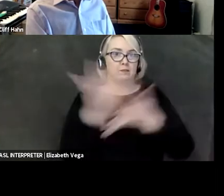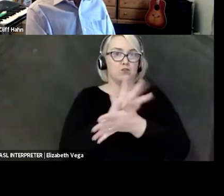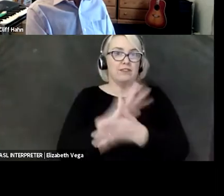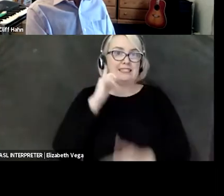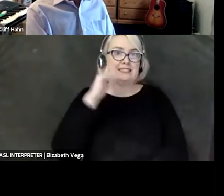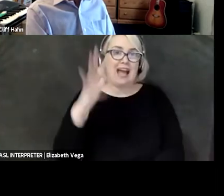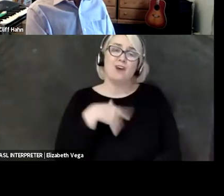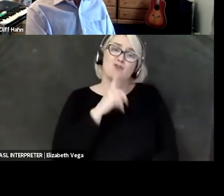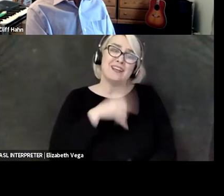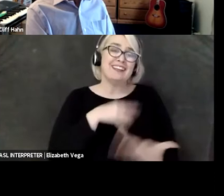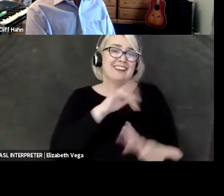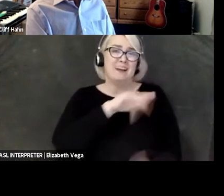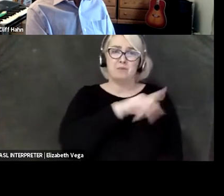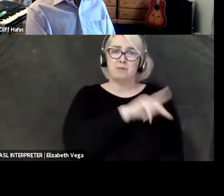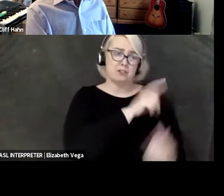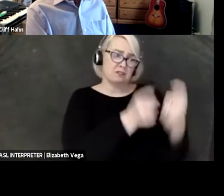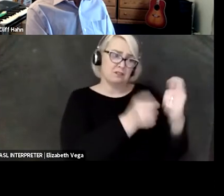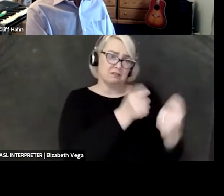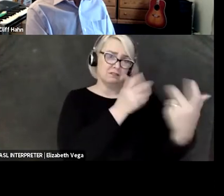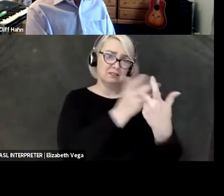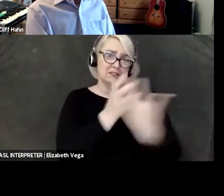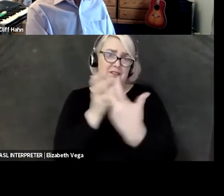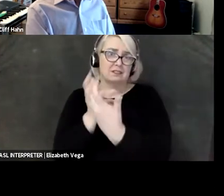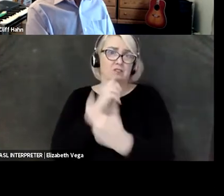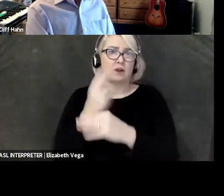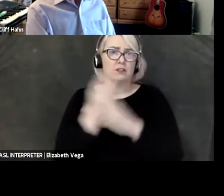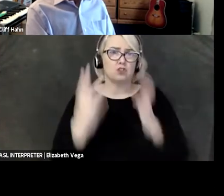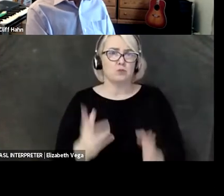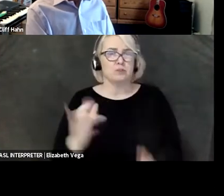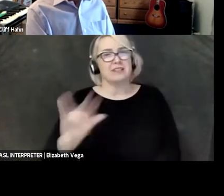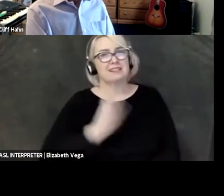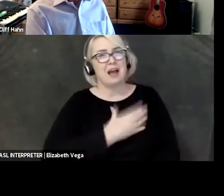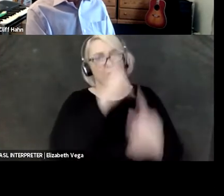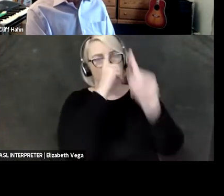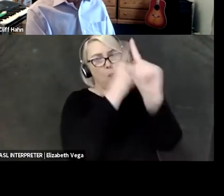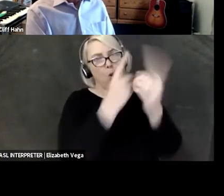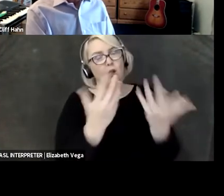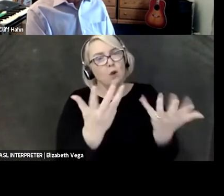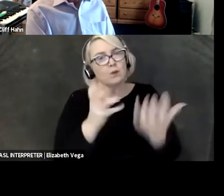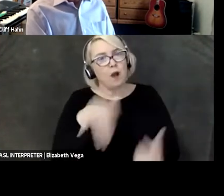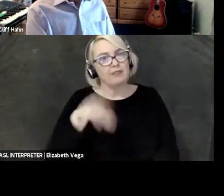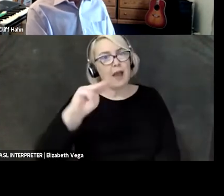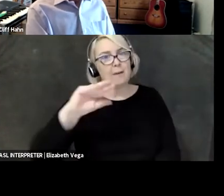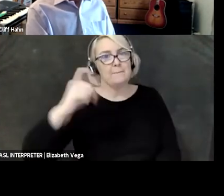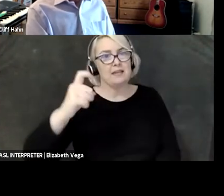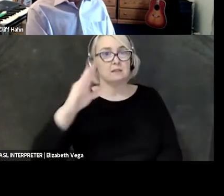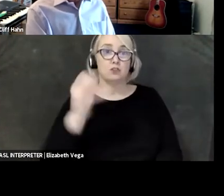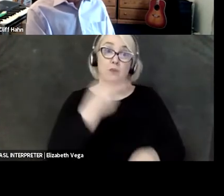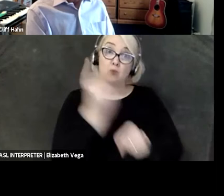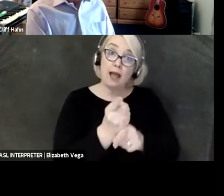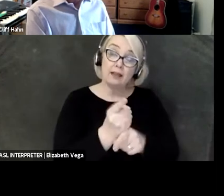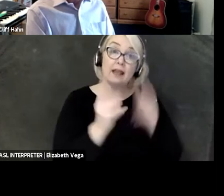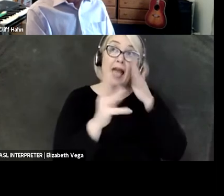choice, personalization is what we want to strive for. And we want to have the mix be right, but we also want to be